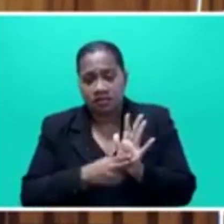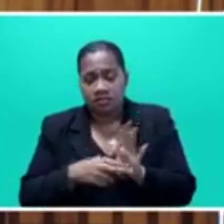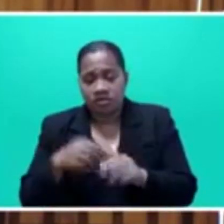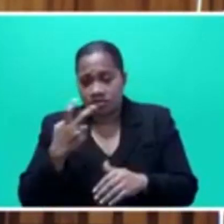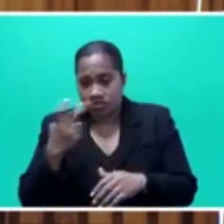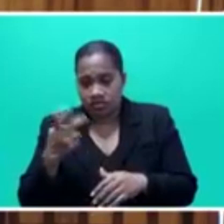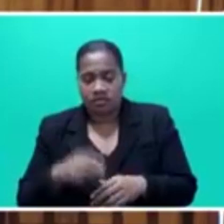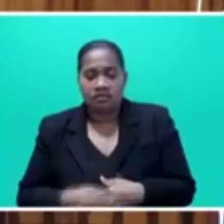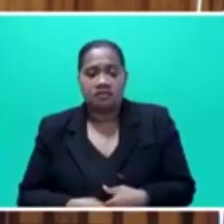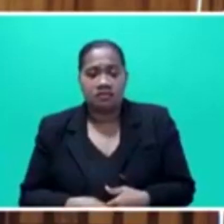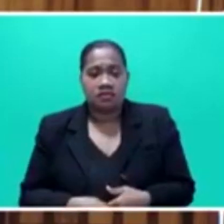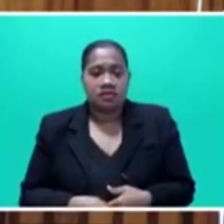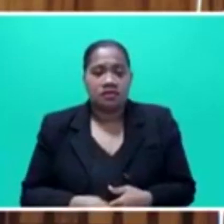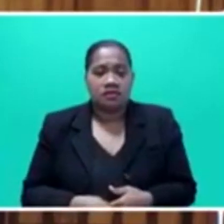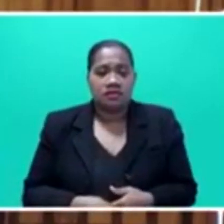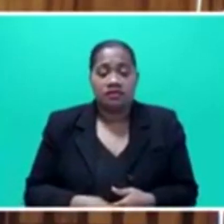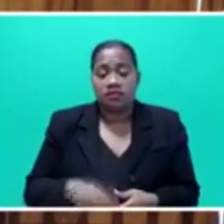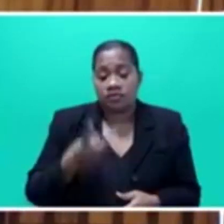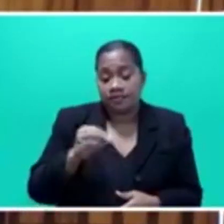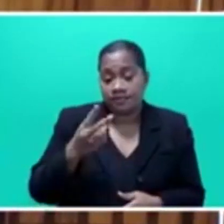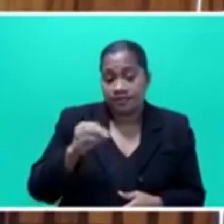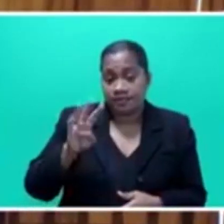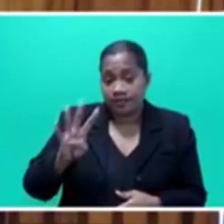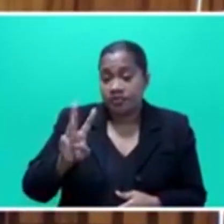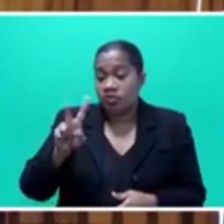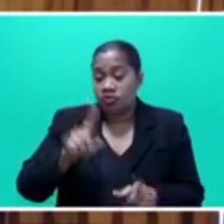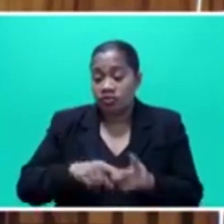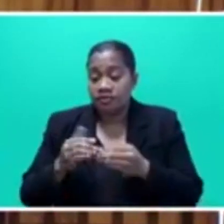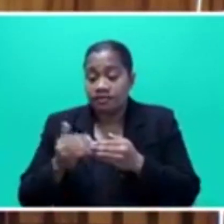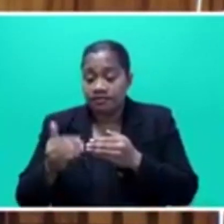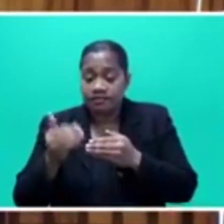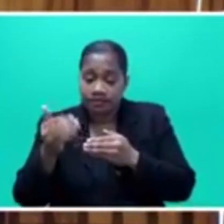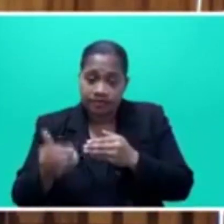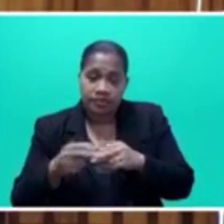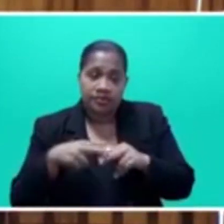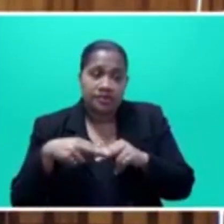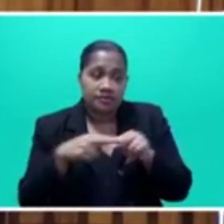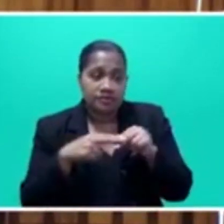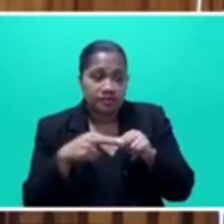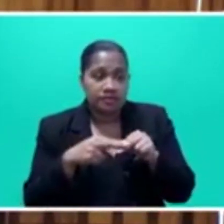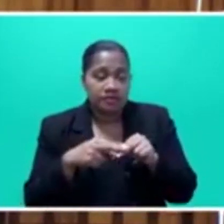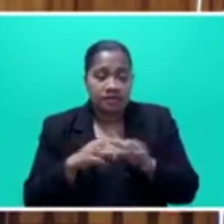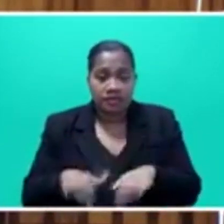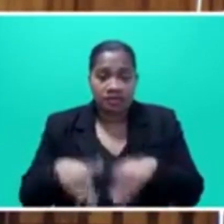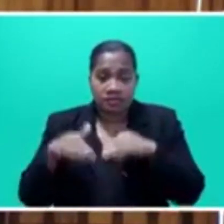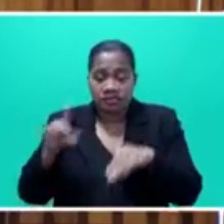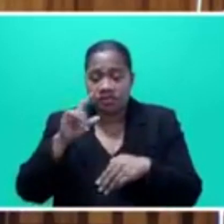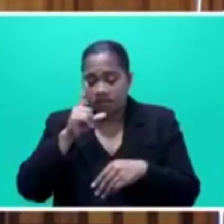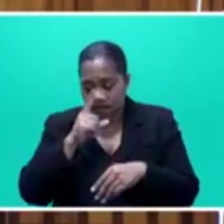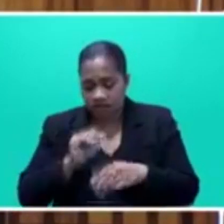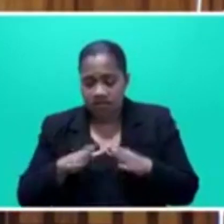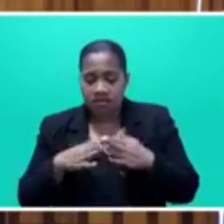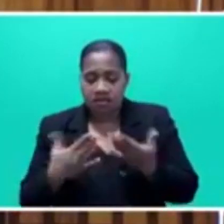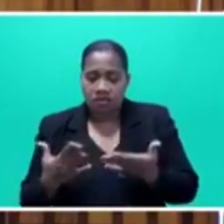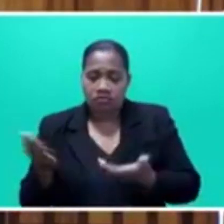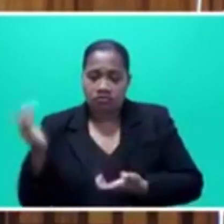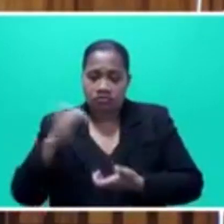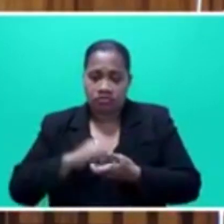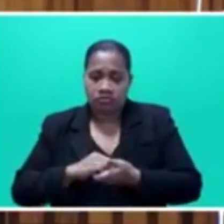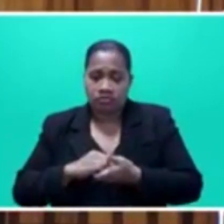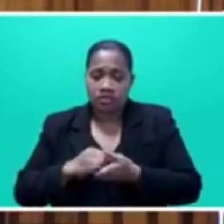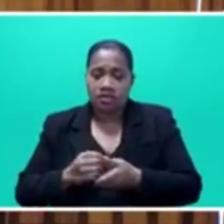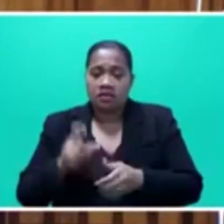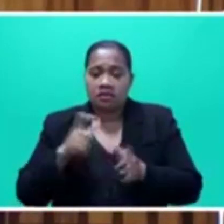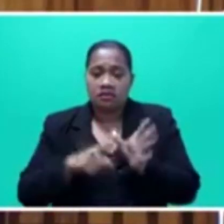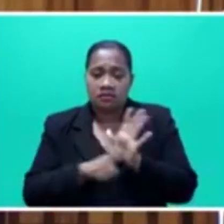authorities. Post-2024, of course, which is 2 years down the track, Fiji's RED Plus participants will be able to engage in carbon trading in an open